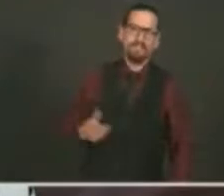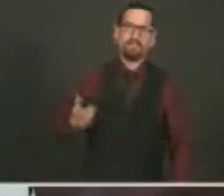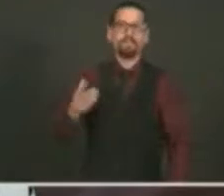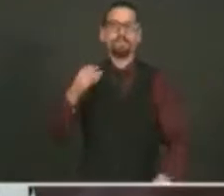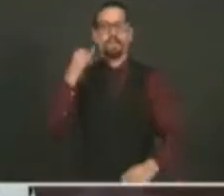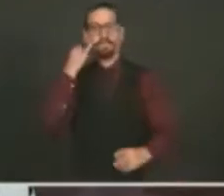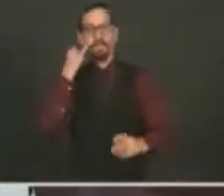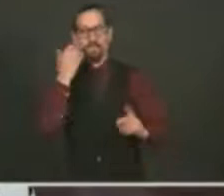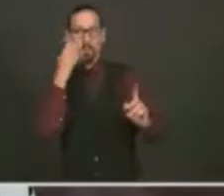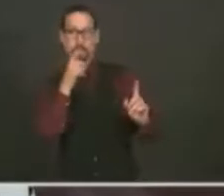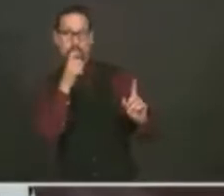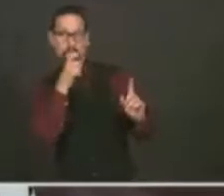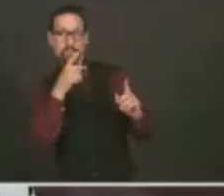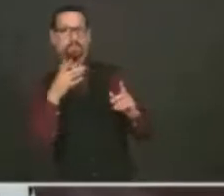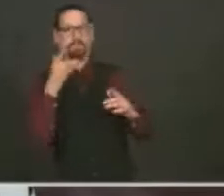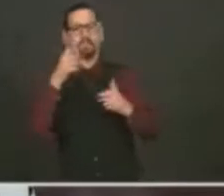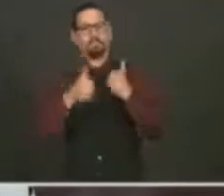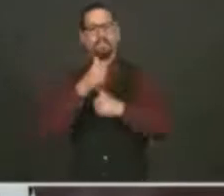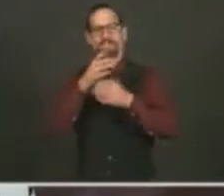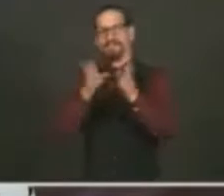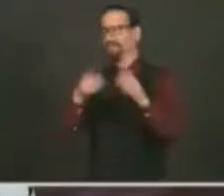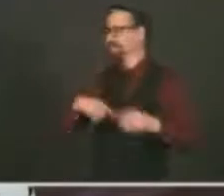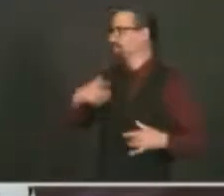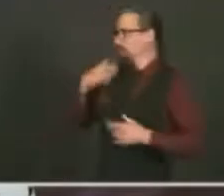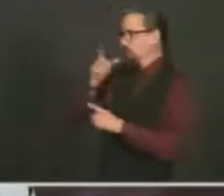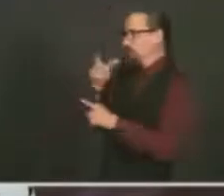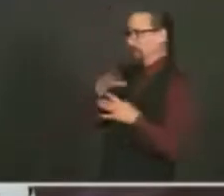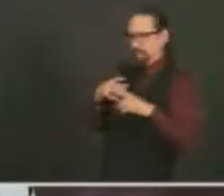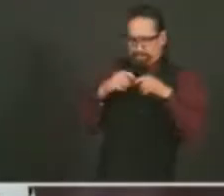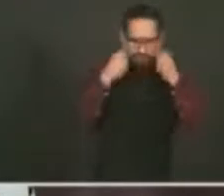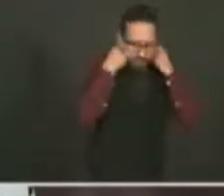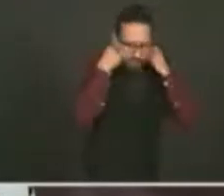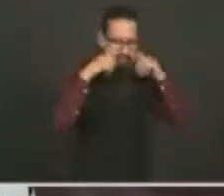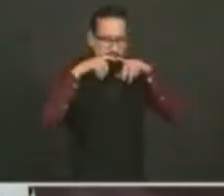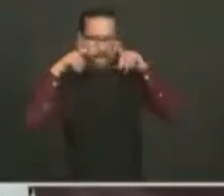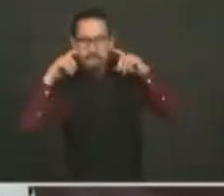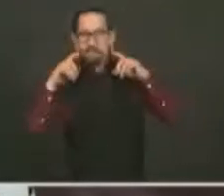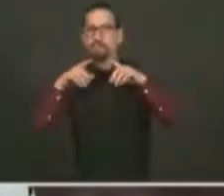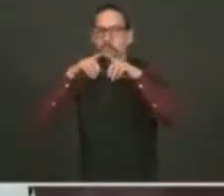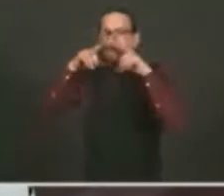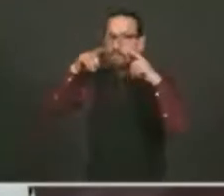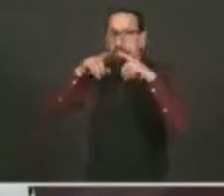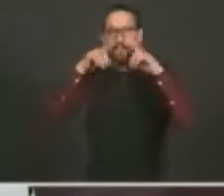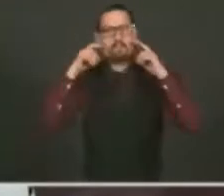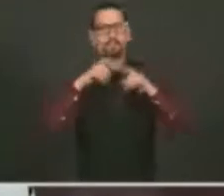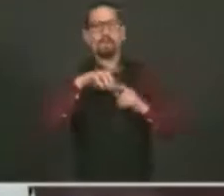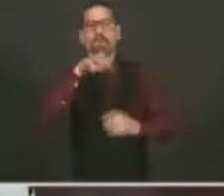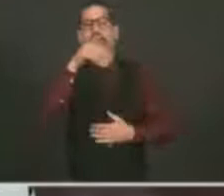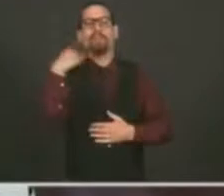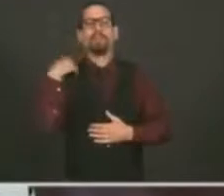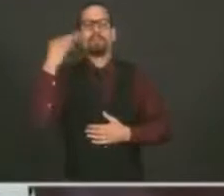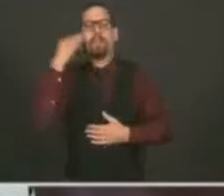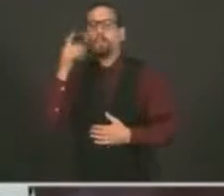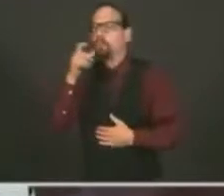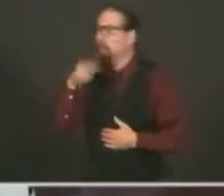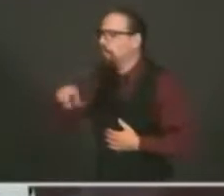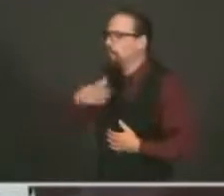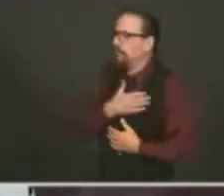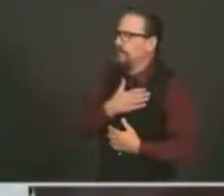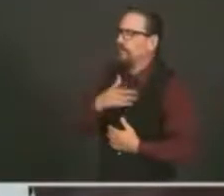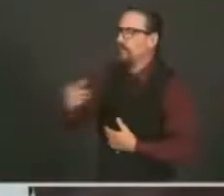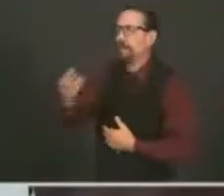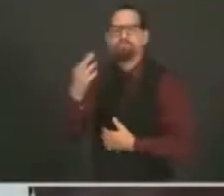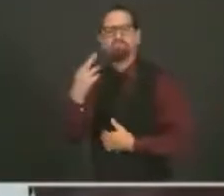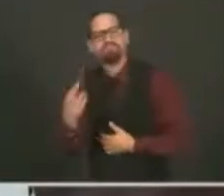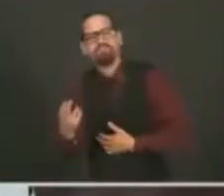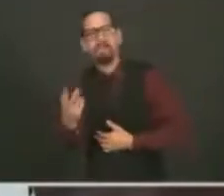mask wearing and distancing, but when it's around people that you know, that's where people are letting their guards down. And the whole